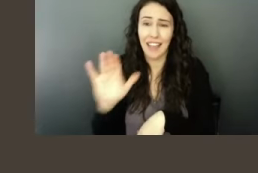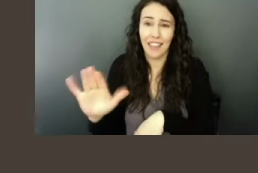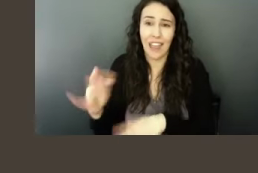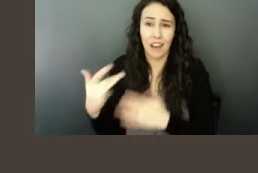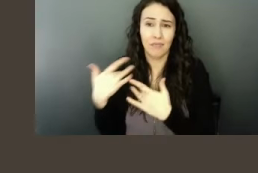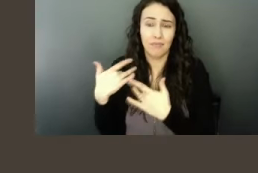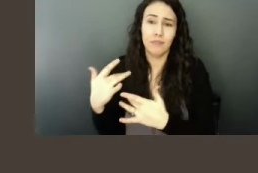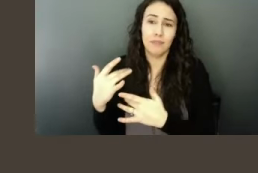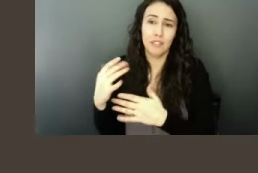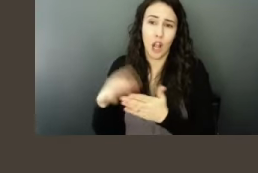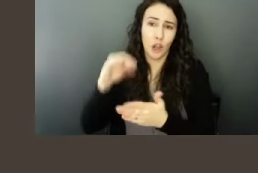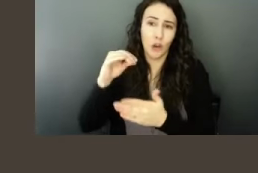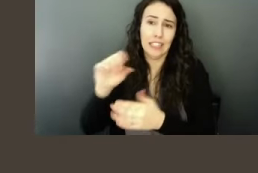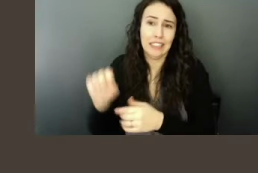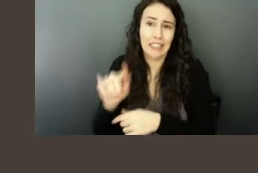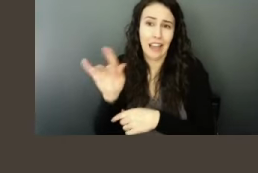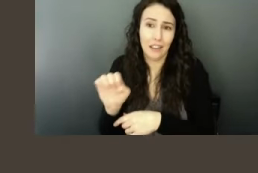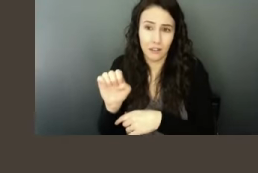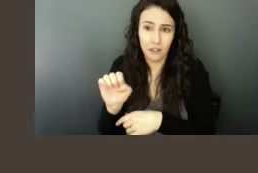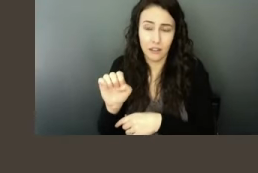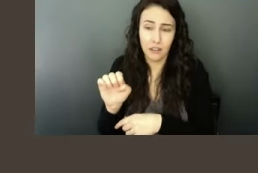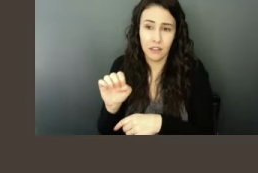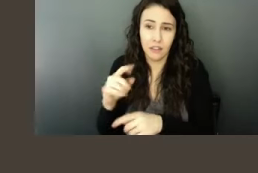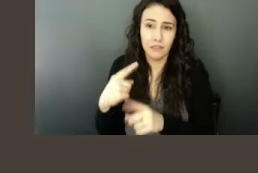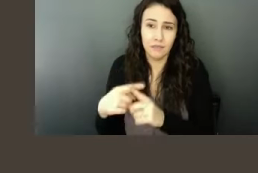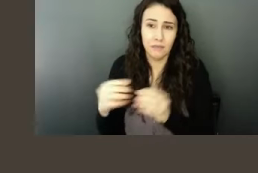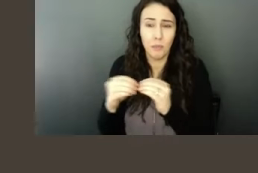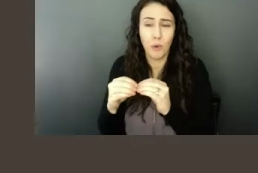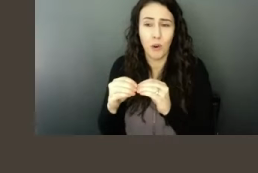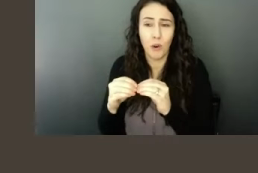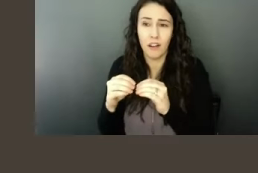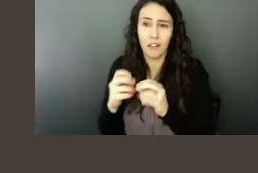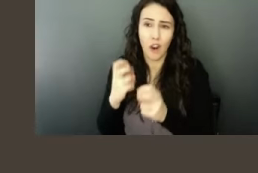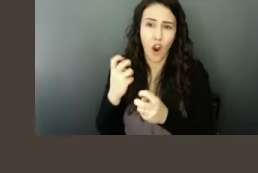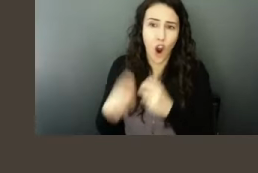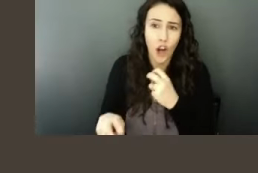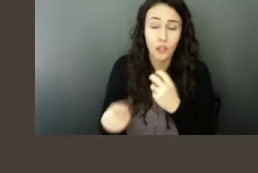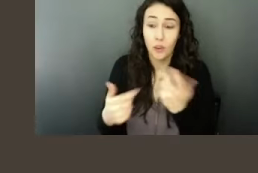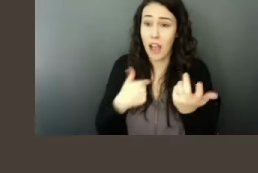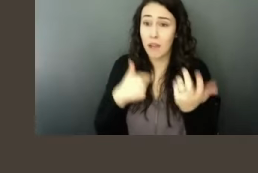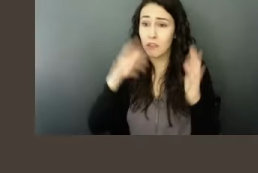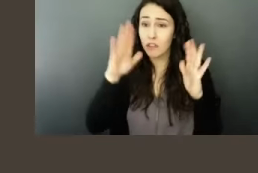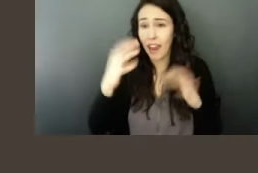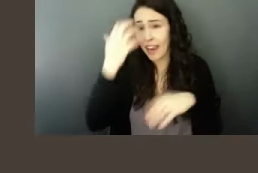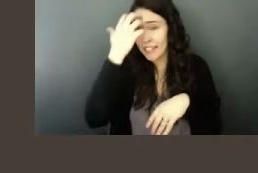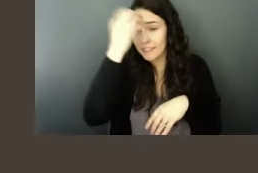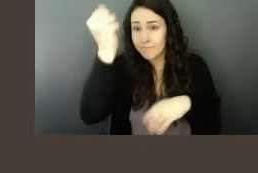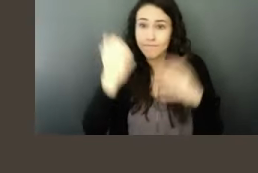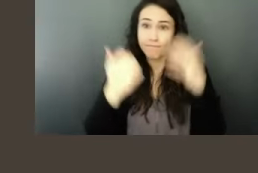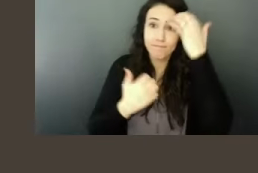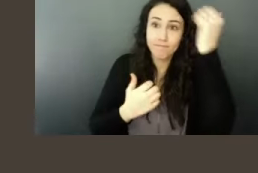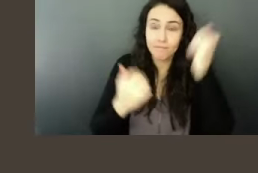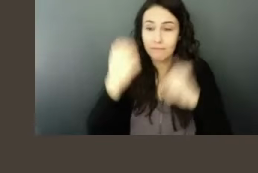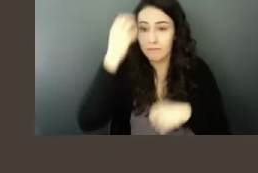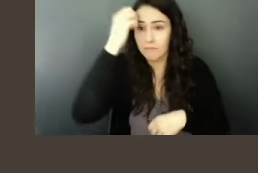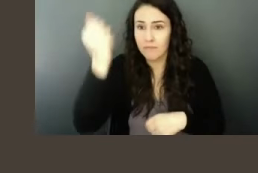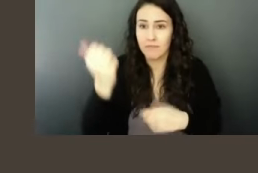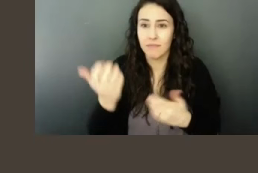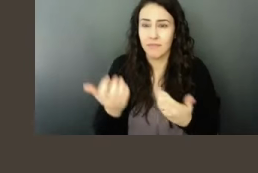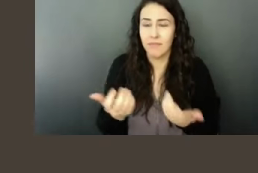also, it's a lot harder for them to have that buy-in. So even if I'm great at memorizing, where's that buy-in for me